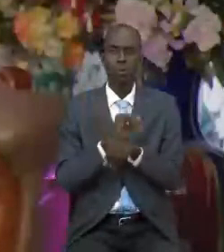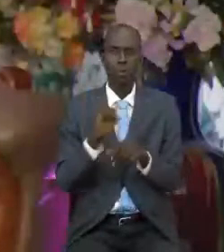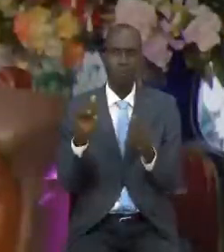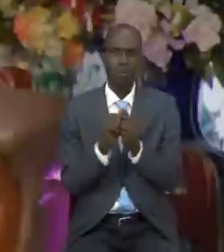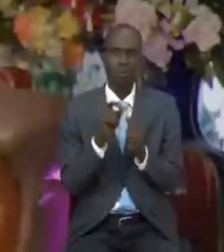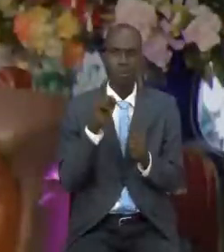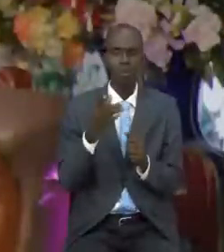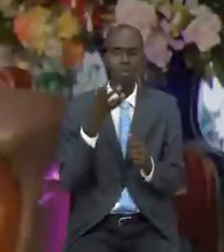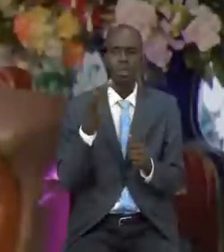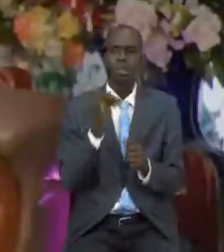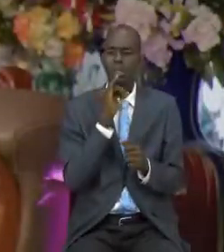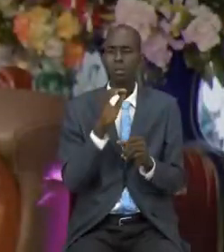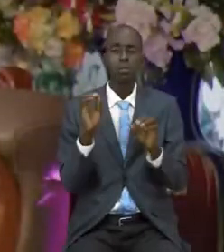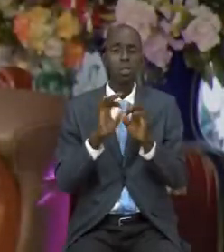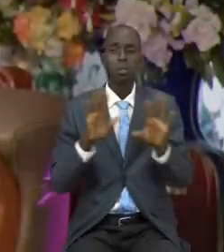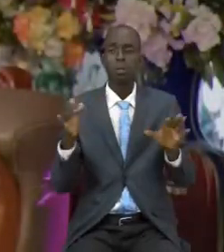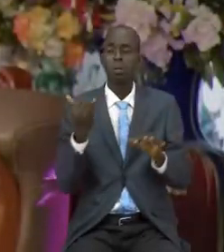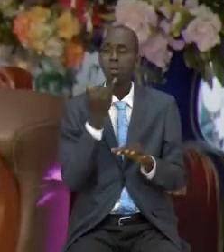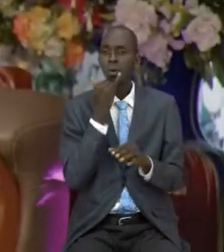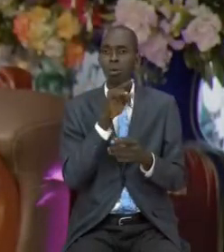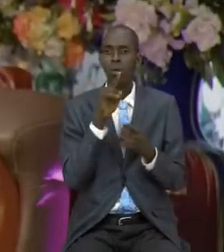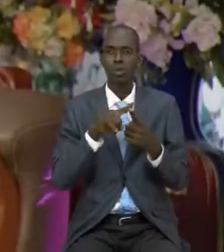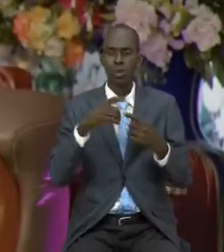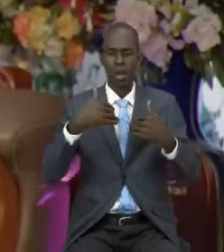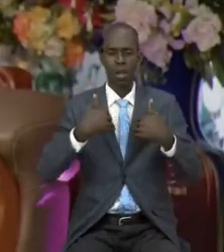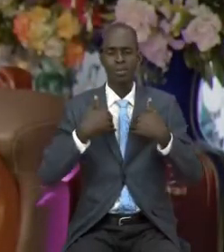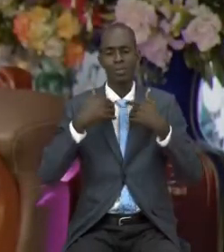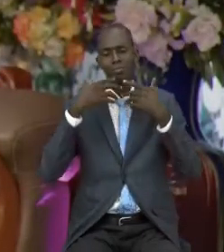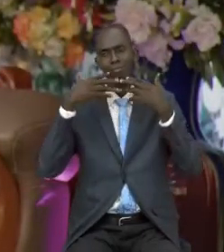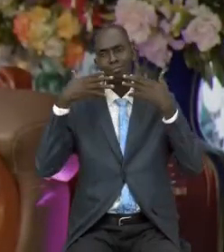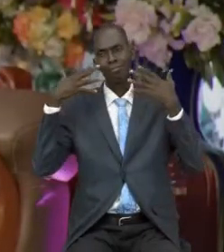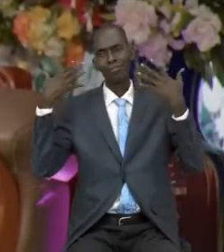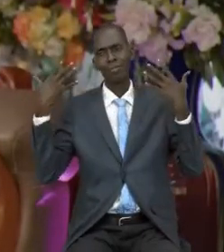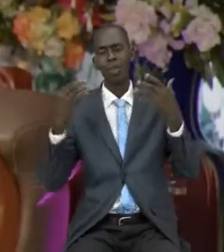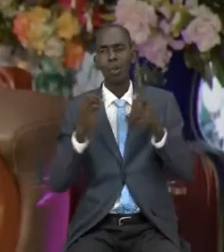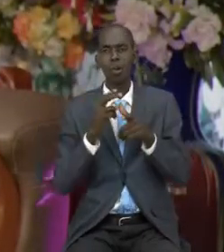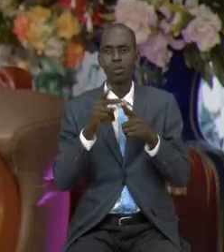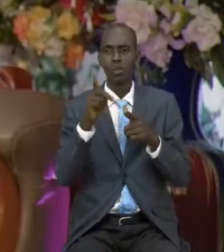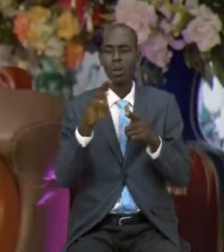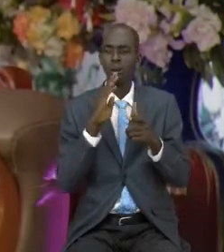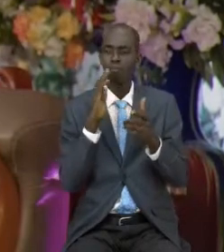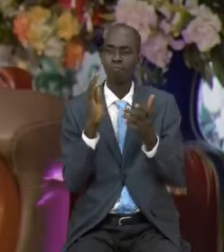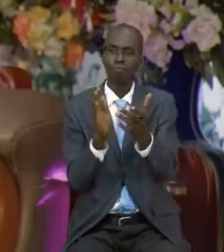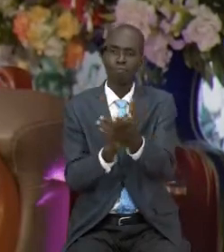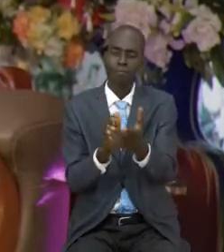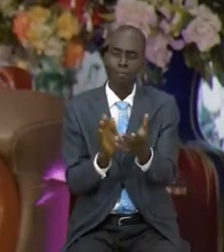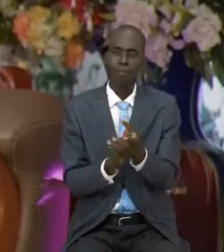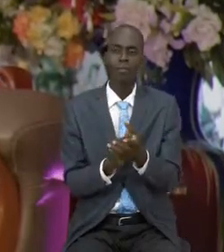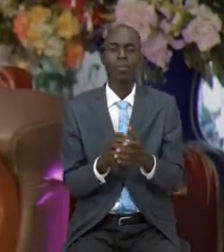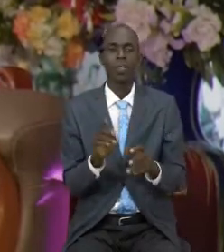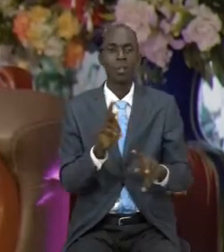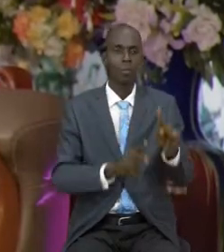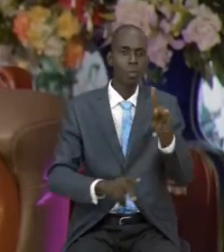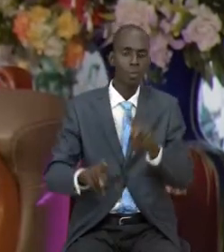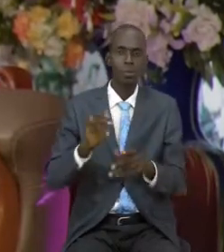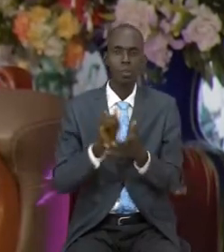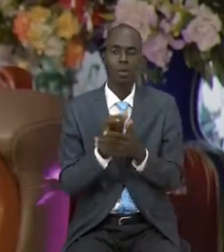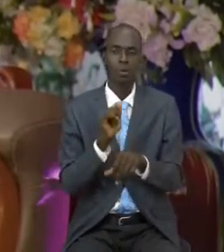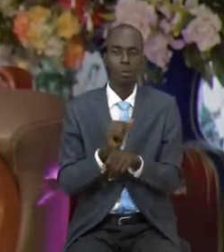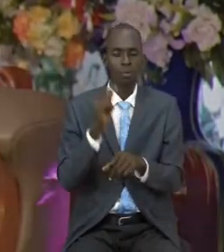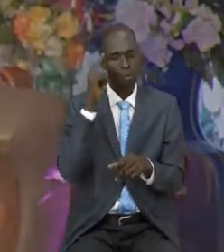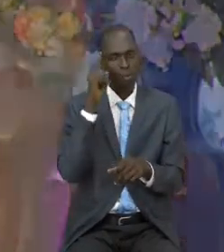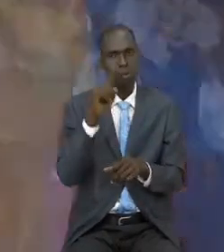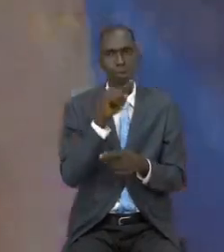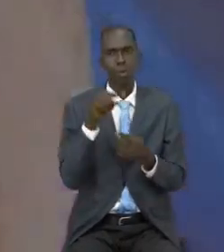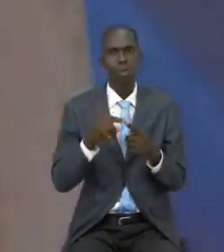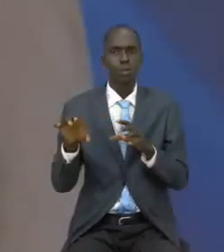wearing a smile. There's nothing wrong in, you know, congratulating them or praising them when they've done well, so